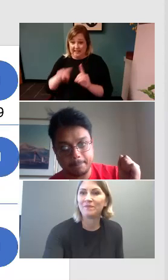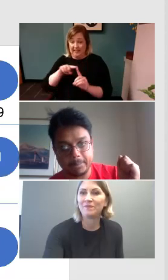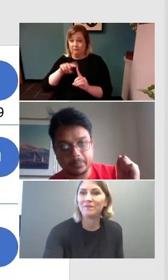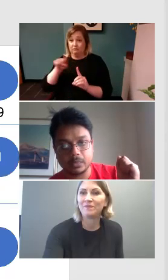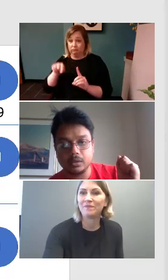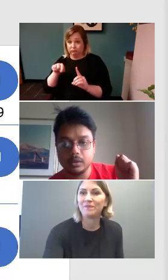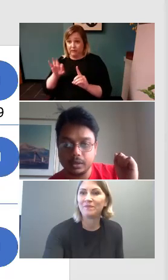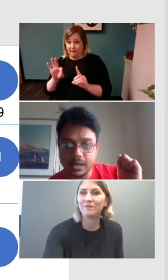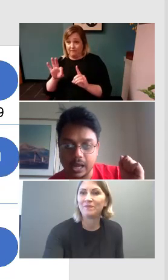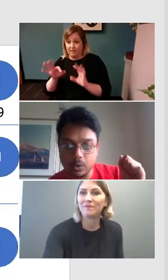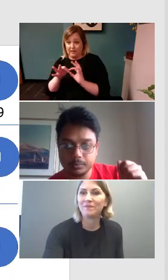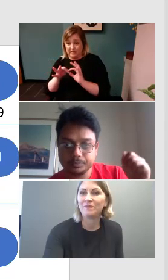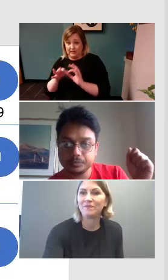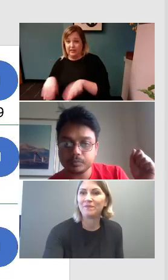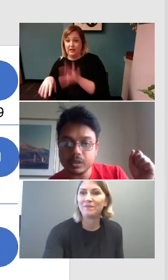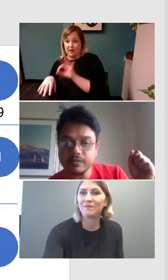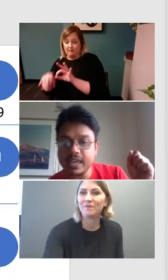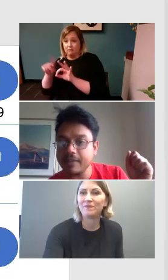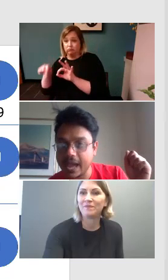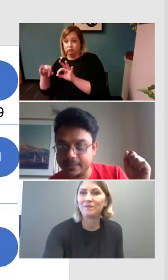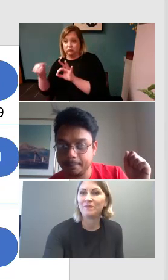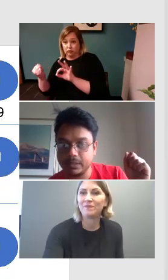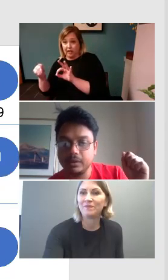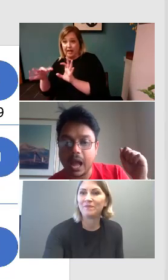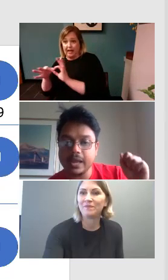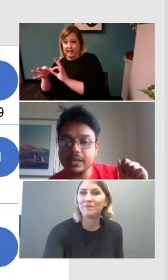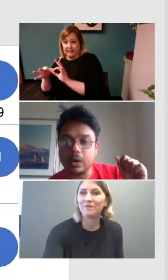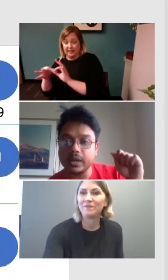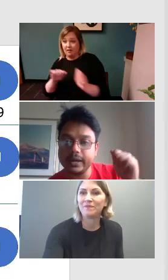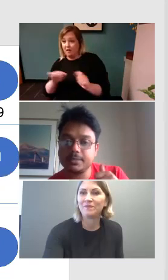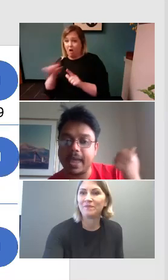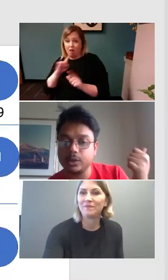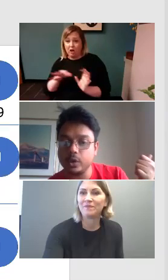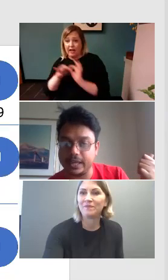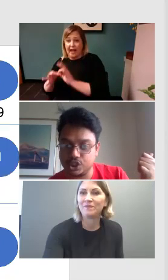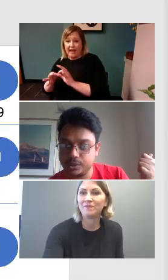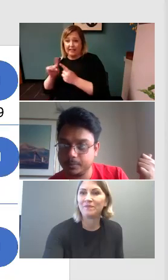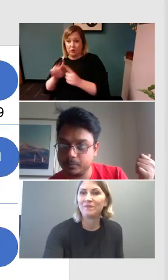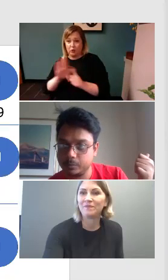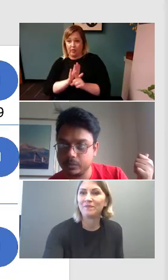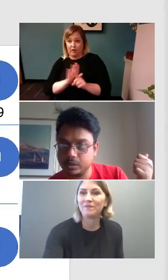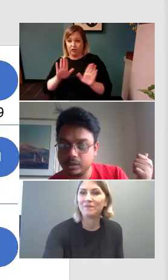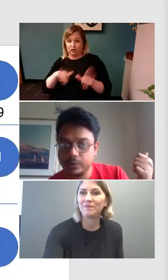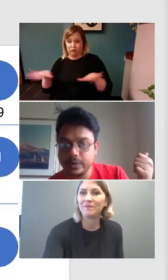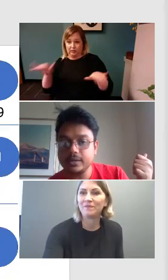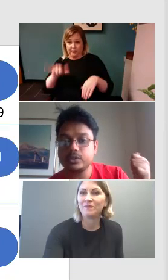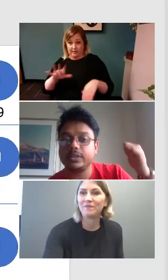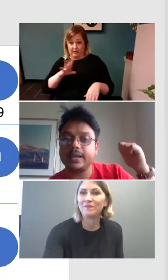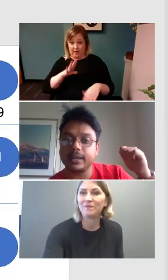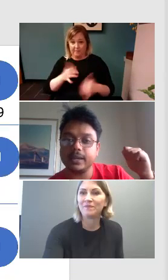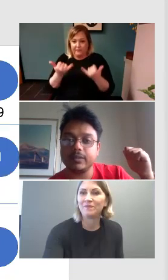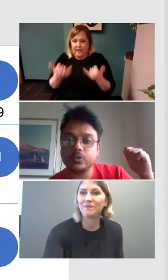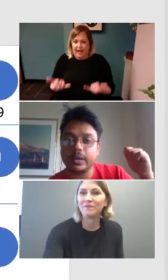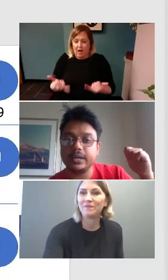and that is fine. Now we have I. I now connects back to H, right?